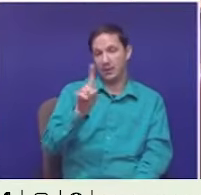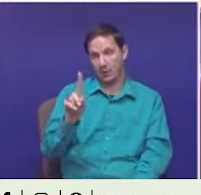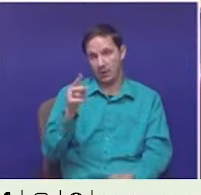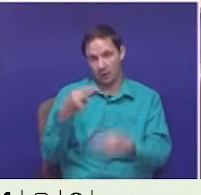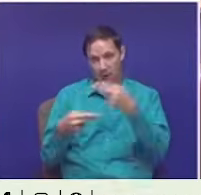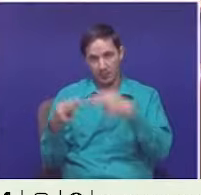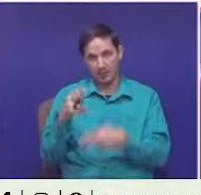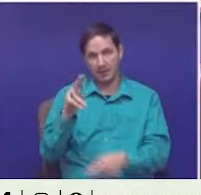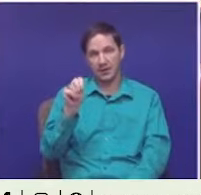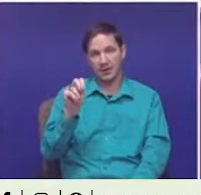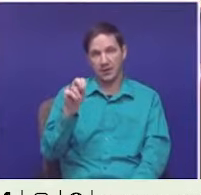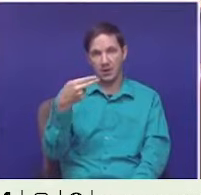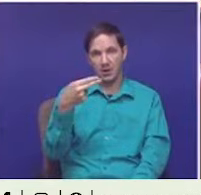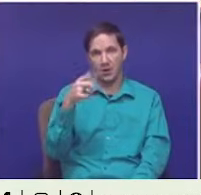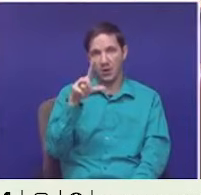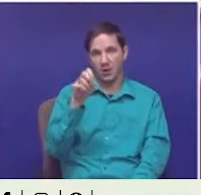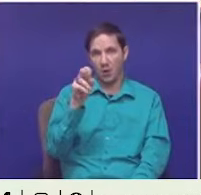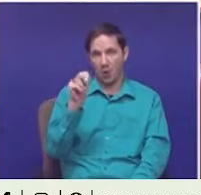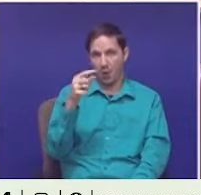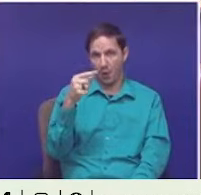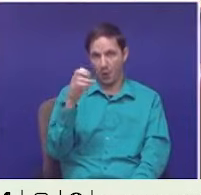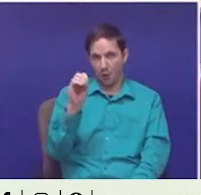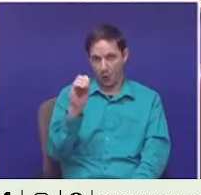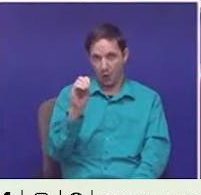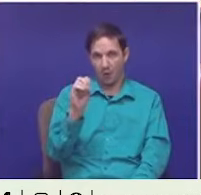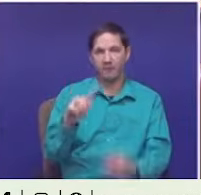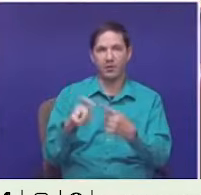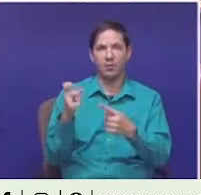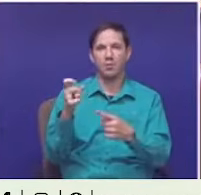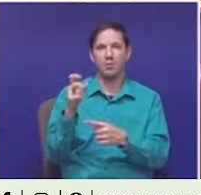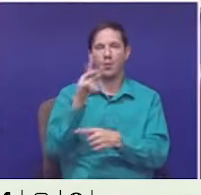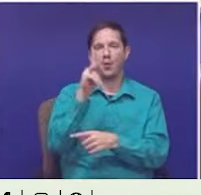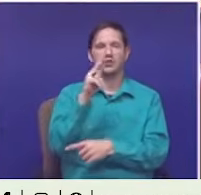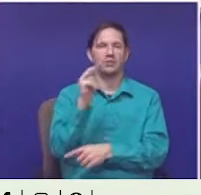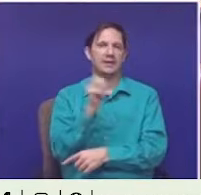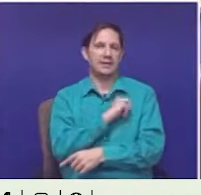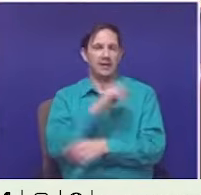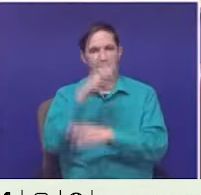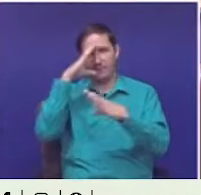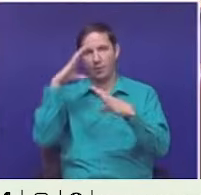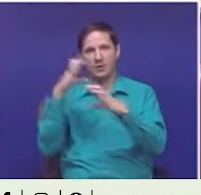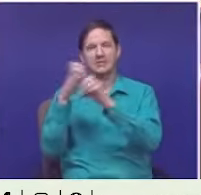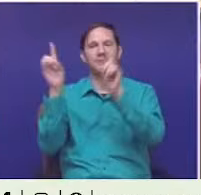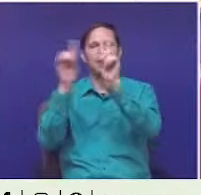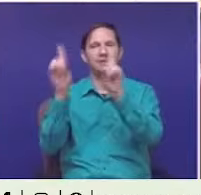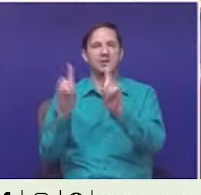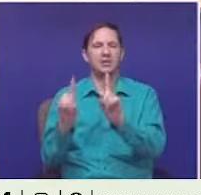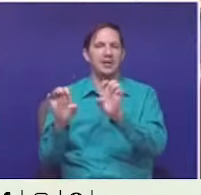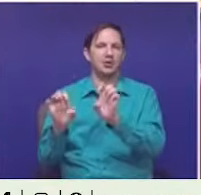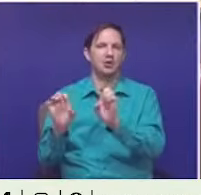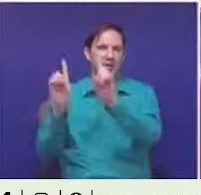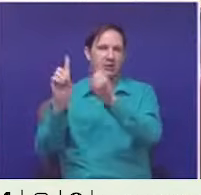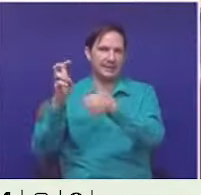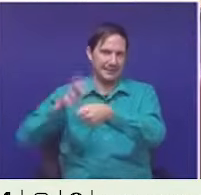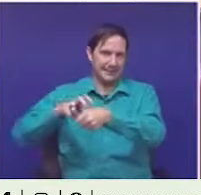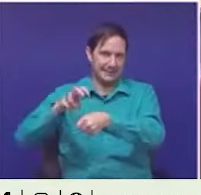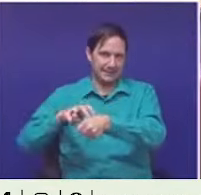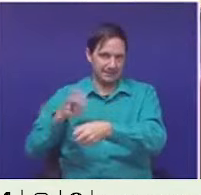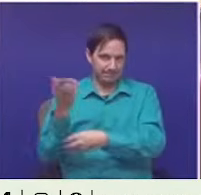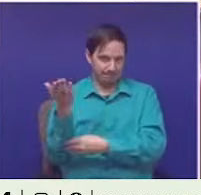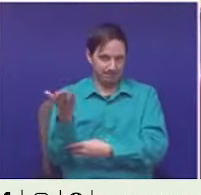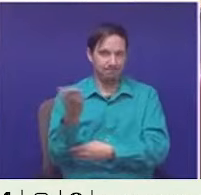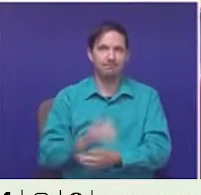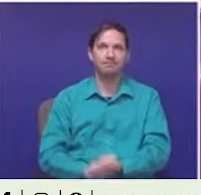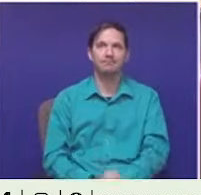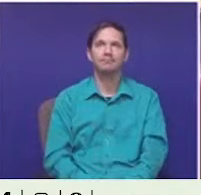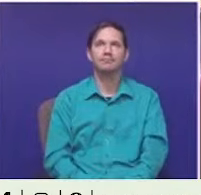Honourable Mhlongo from KwaZulu-Natal, which is dealing with learners with special education needs. Over to you, Mr.